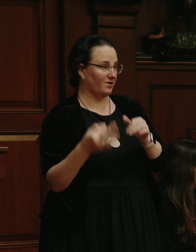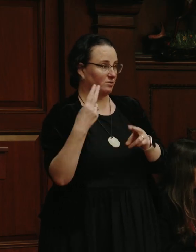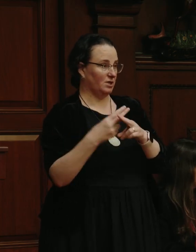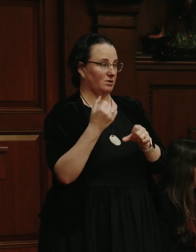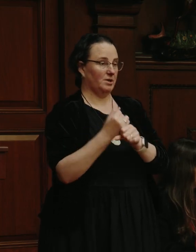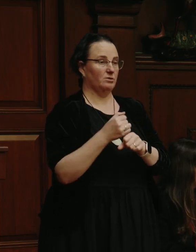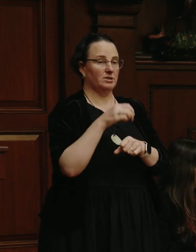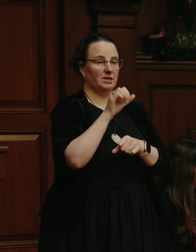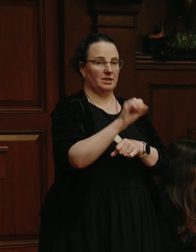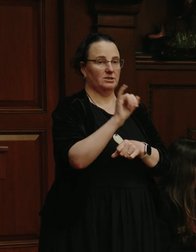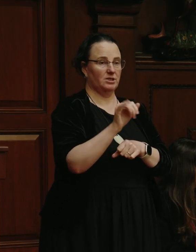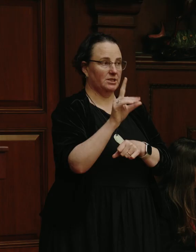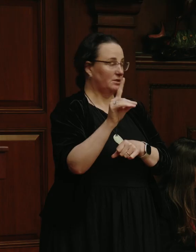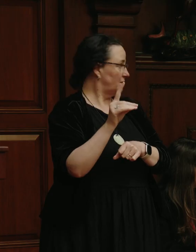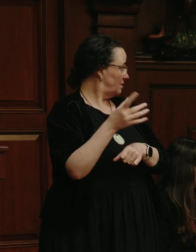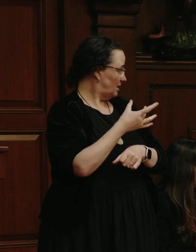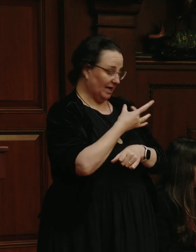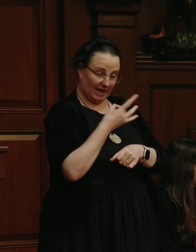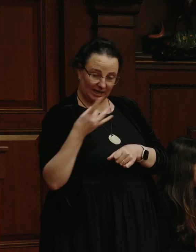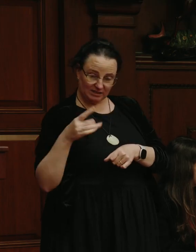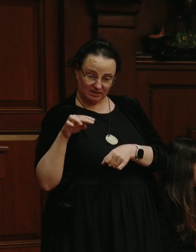condition. What was your...